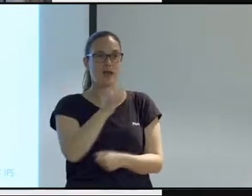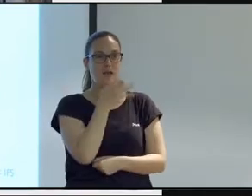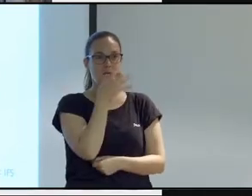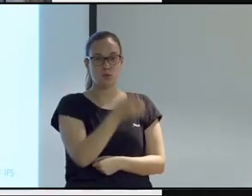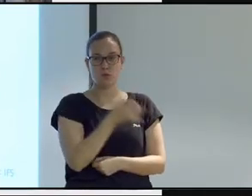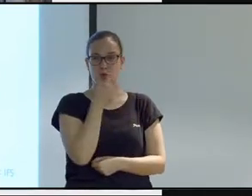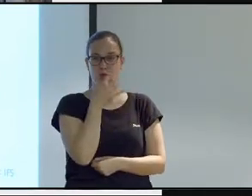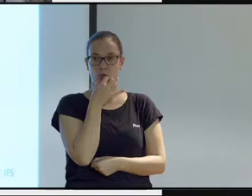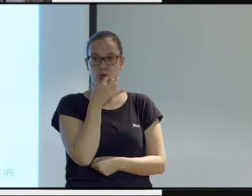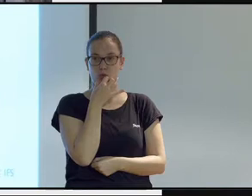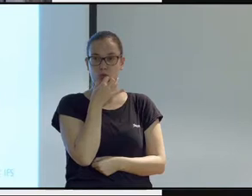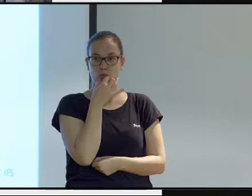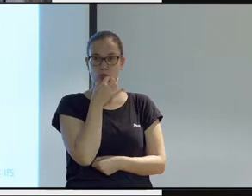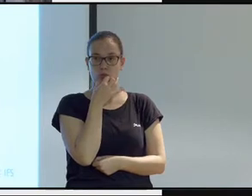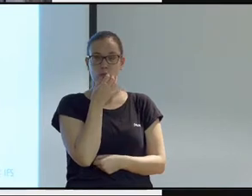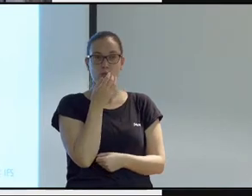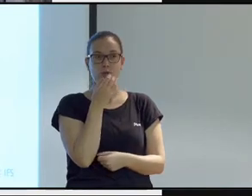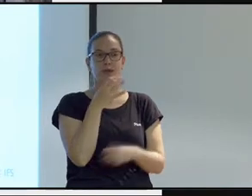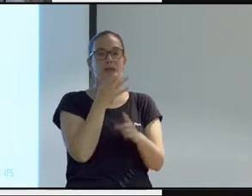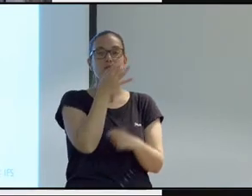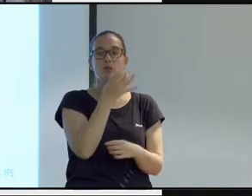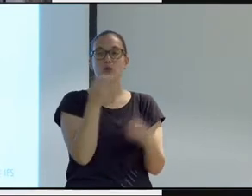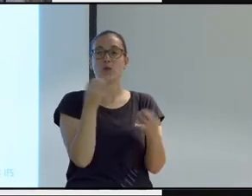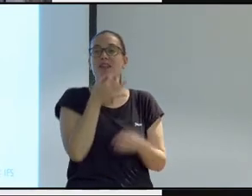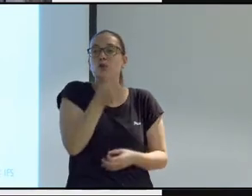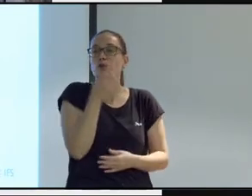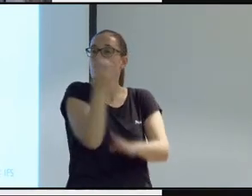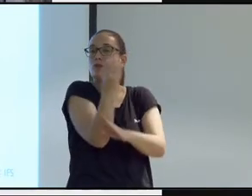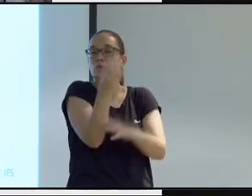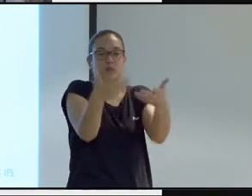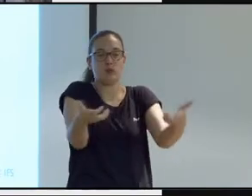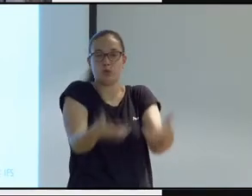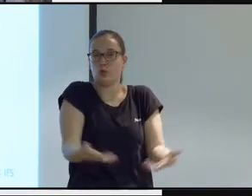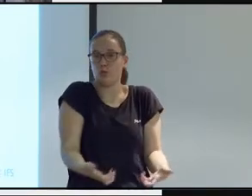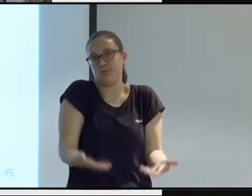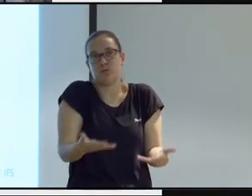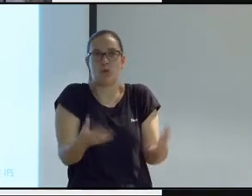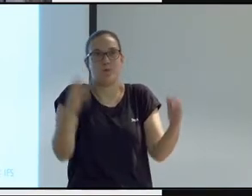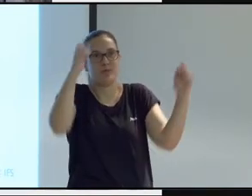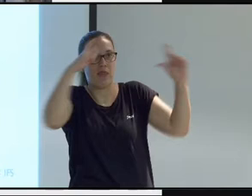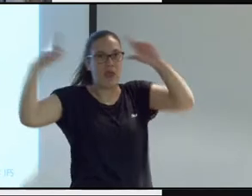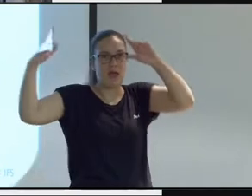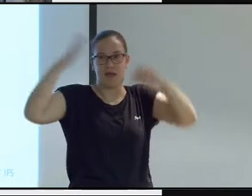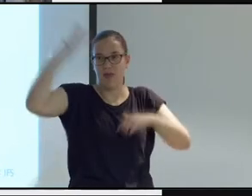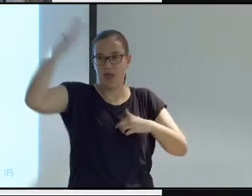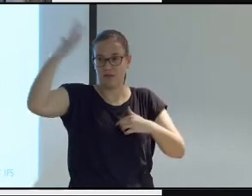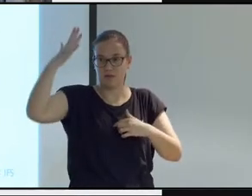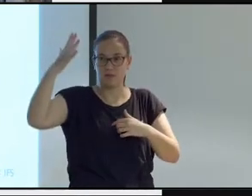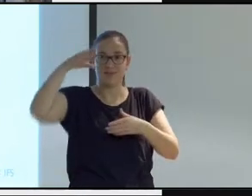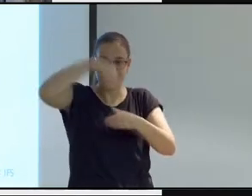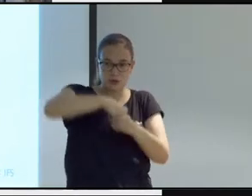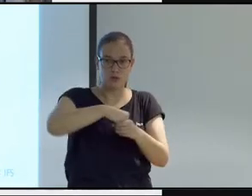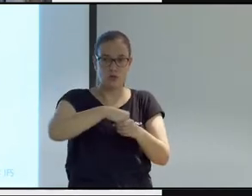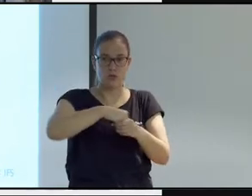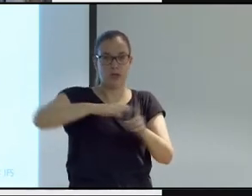discourses, and these discourse refers to bodies and the functioning of people. And this